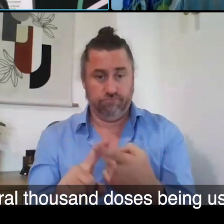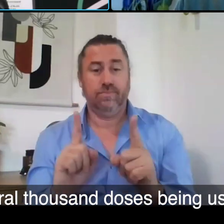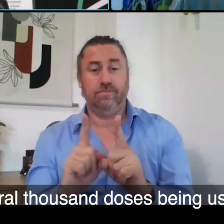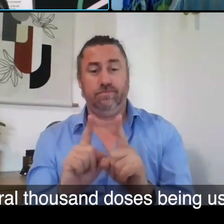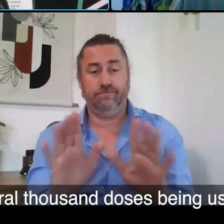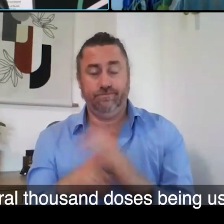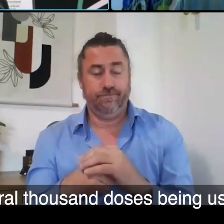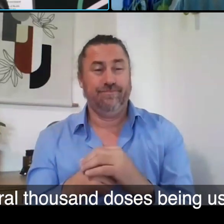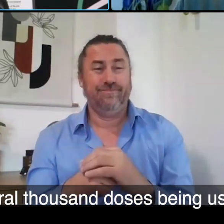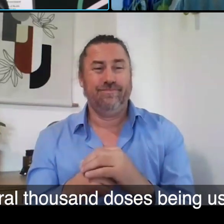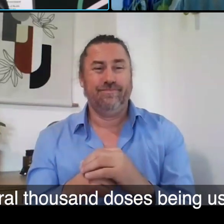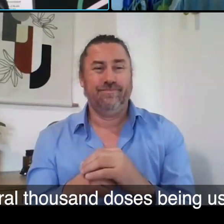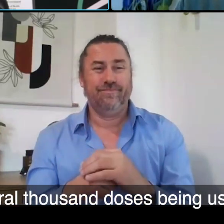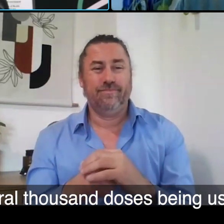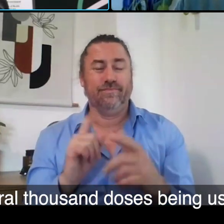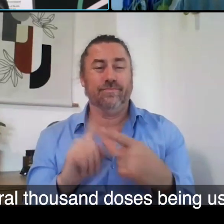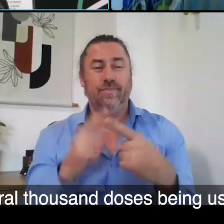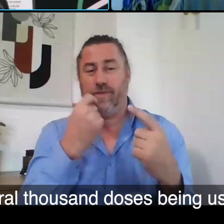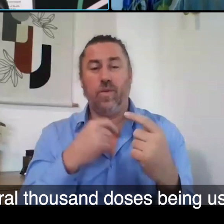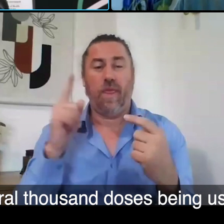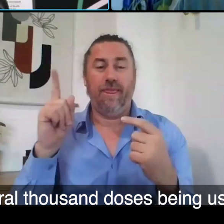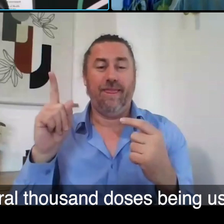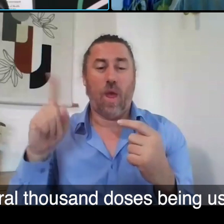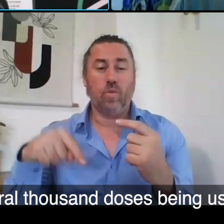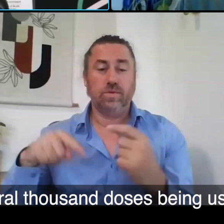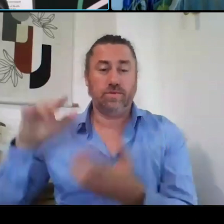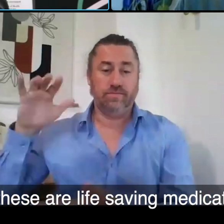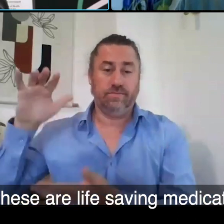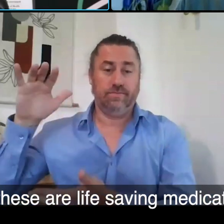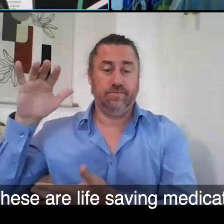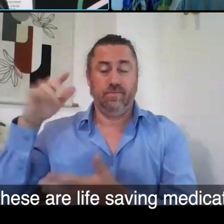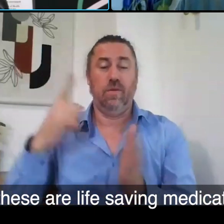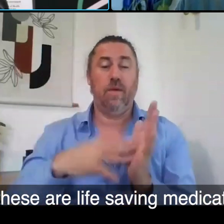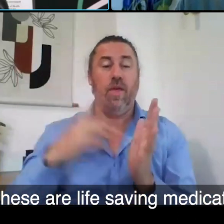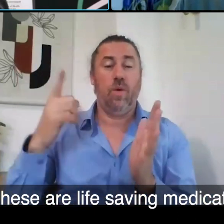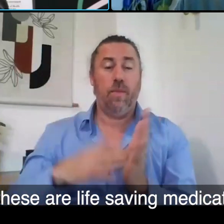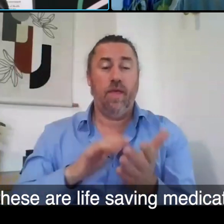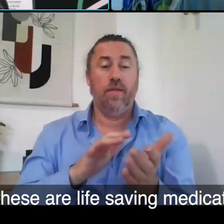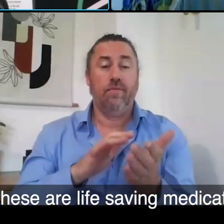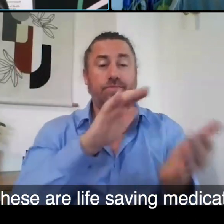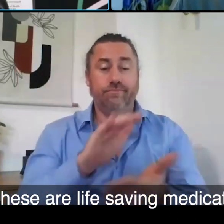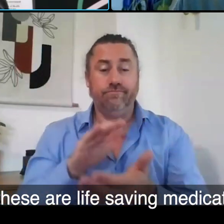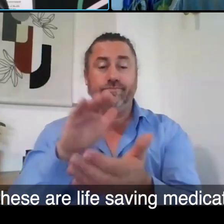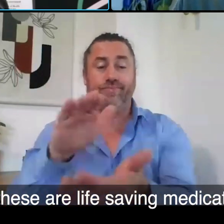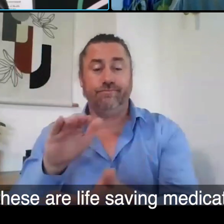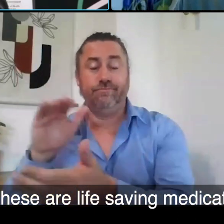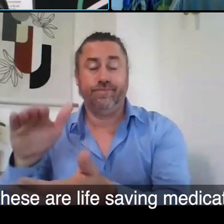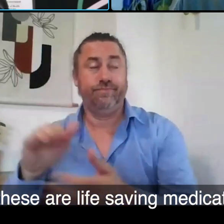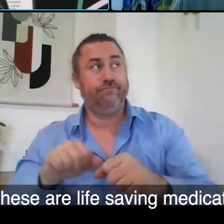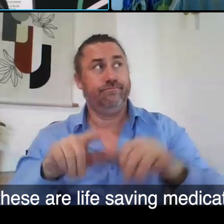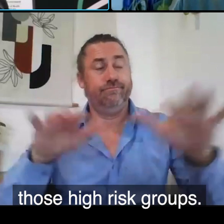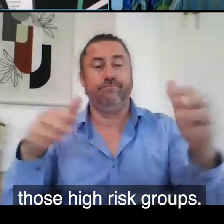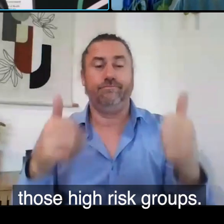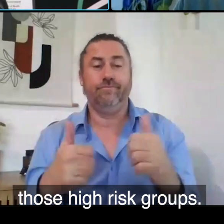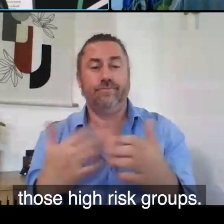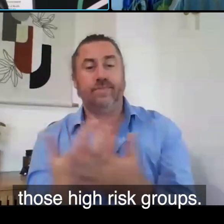There's still several thousand doses being used every month. And so that's these are life-saving